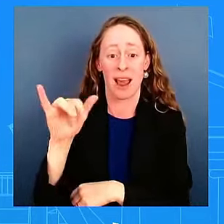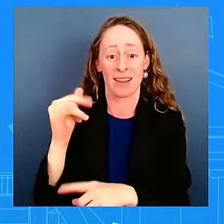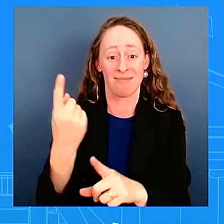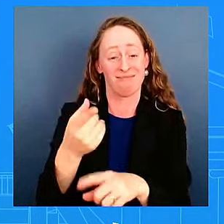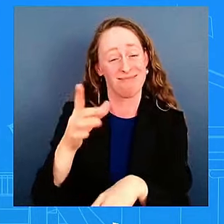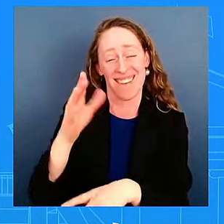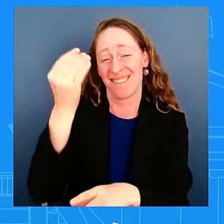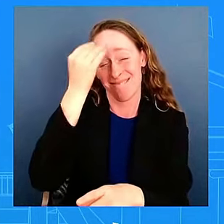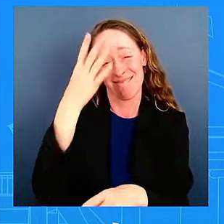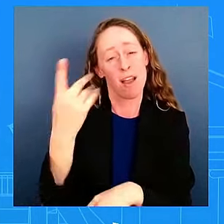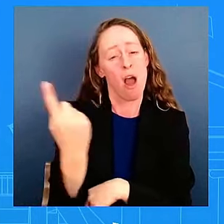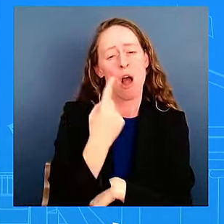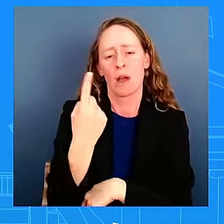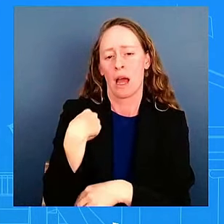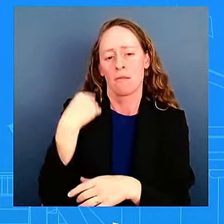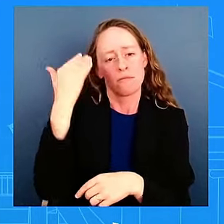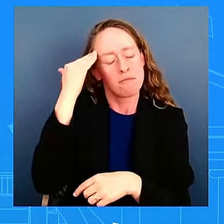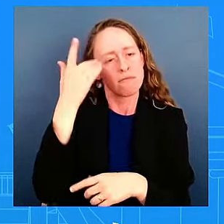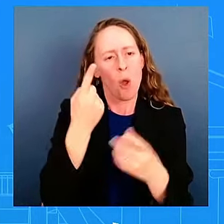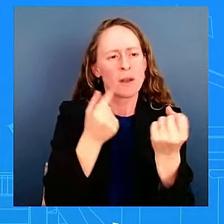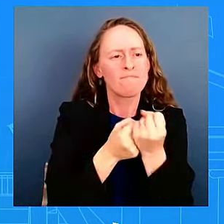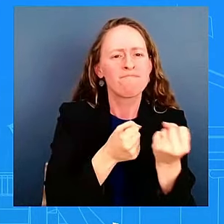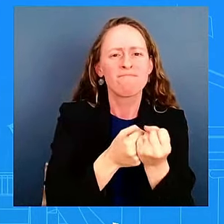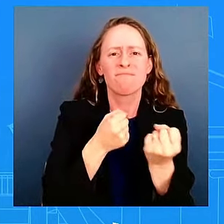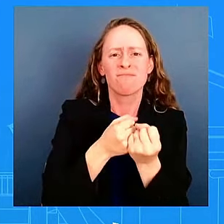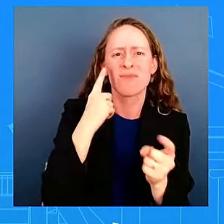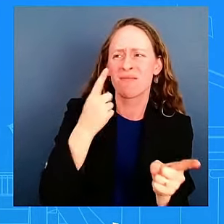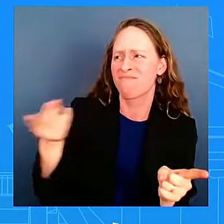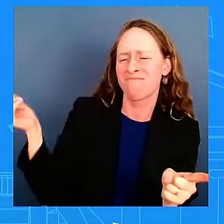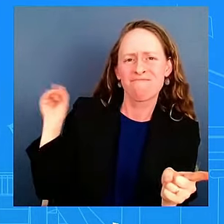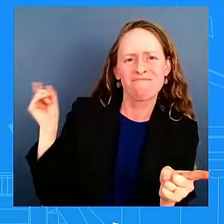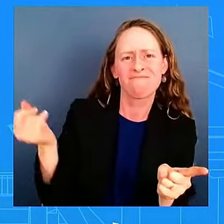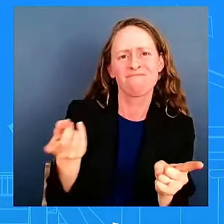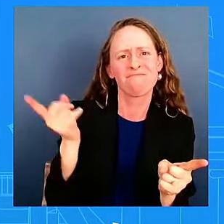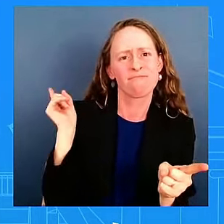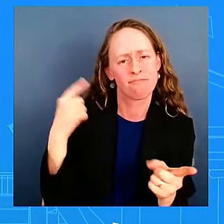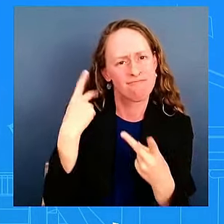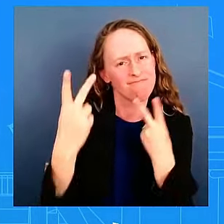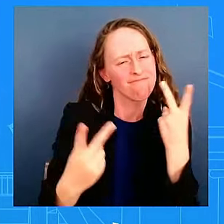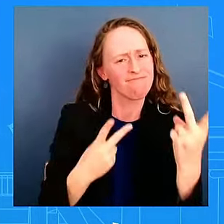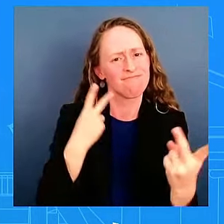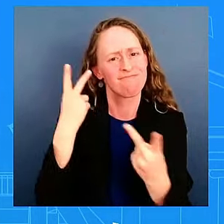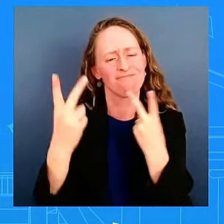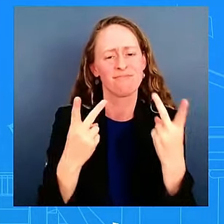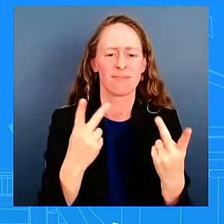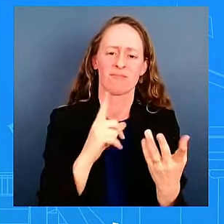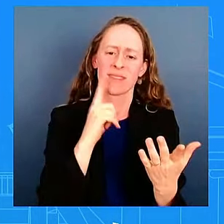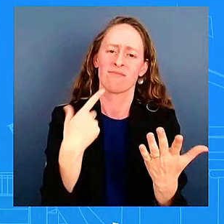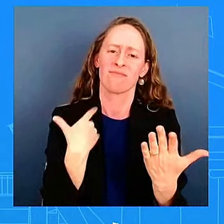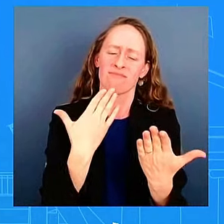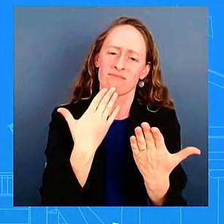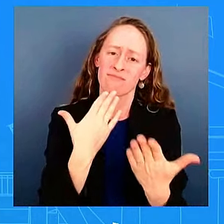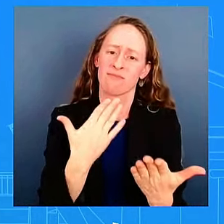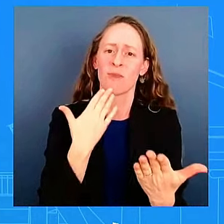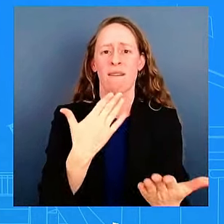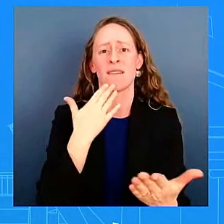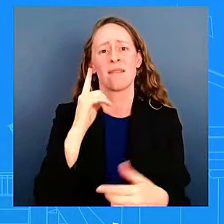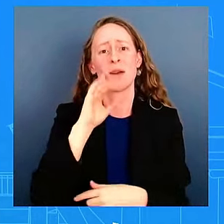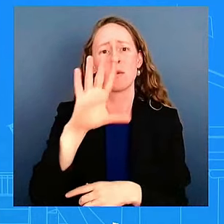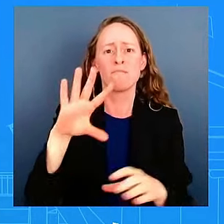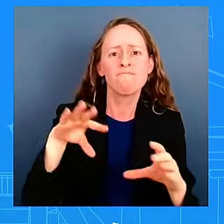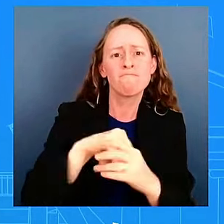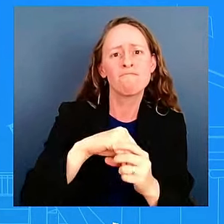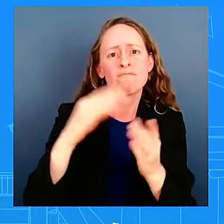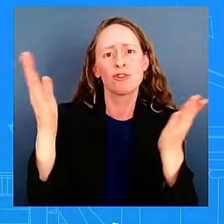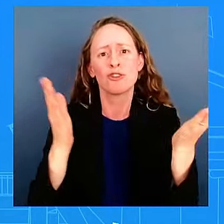heartedly on behalf of your fellow journalists, and we are grateful for your service, and we are relieved you will still be on